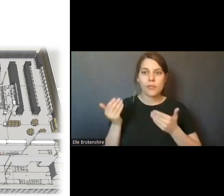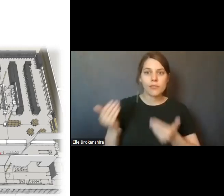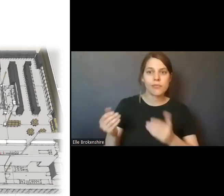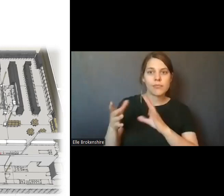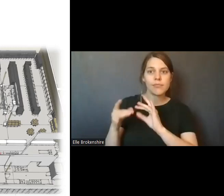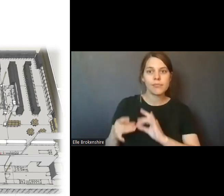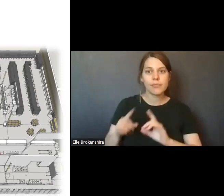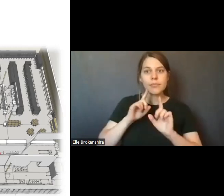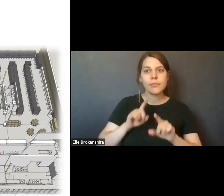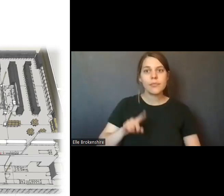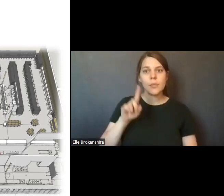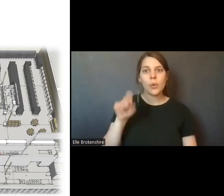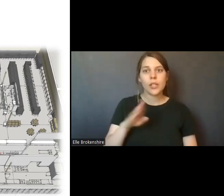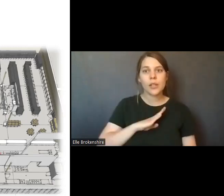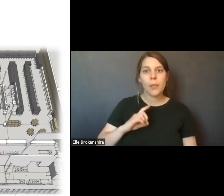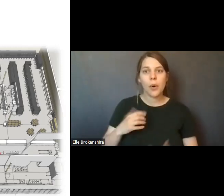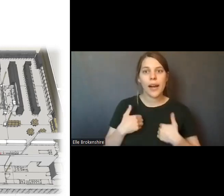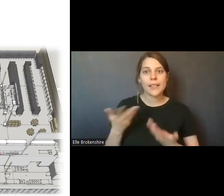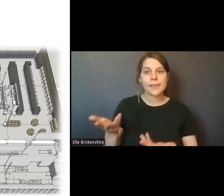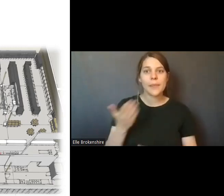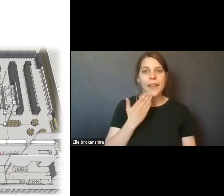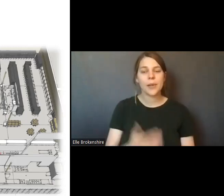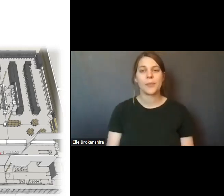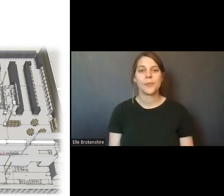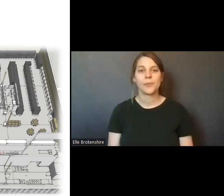questions that the board might have. Thank you.